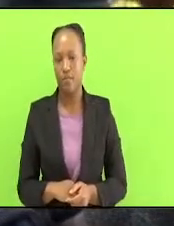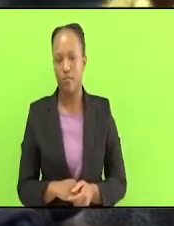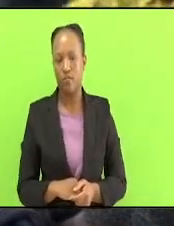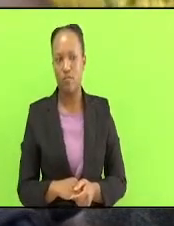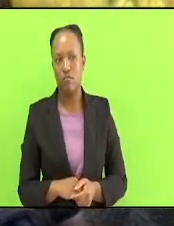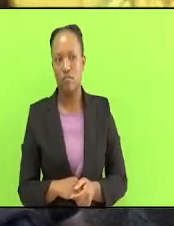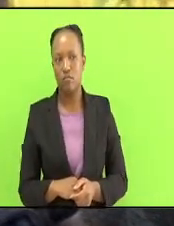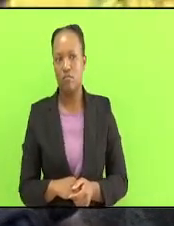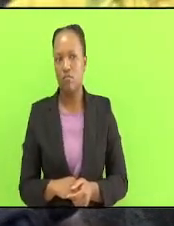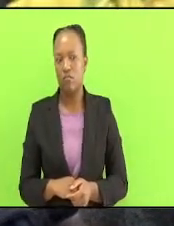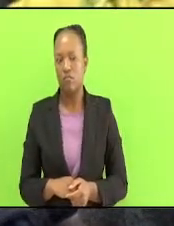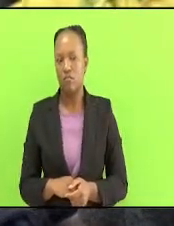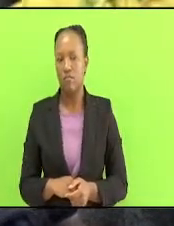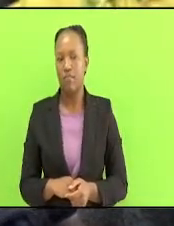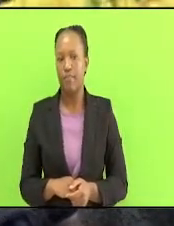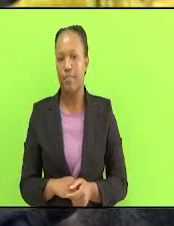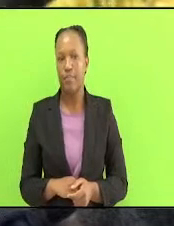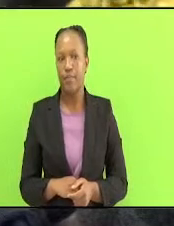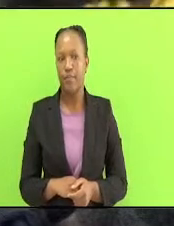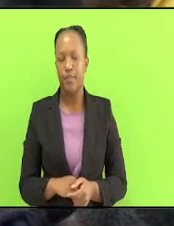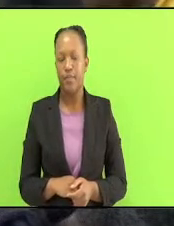country.